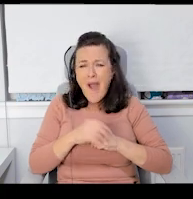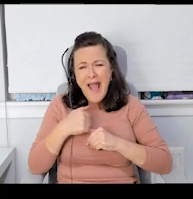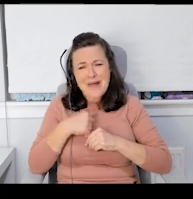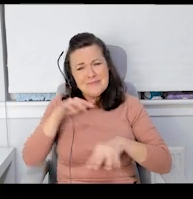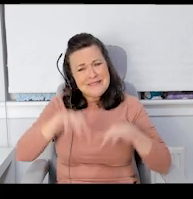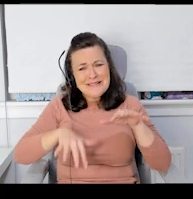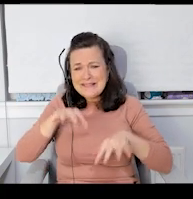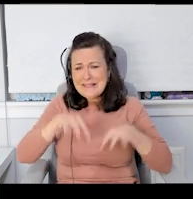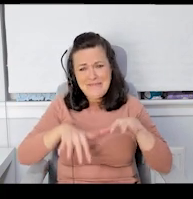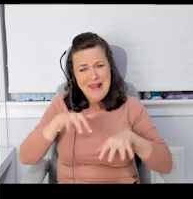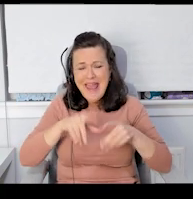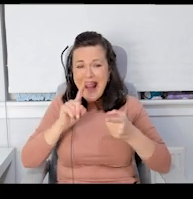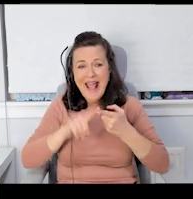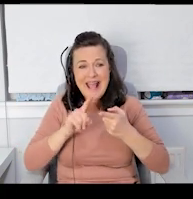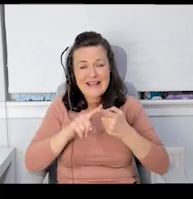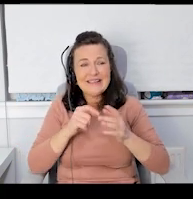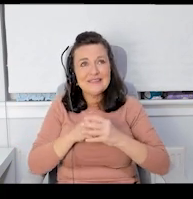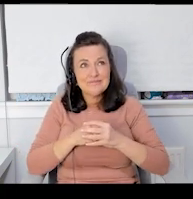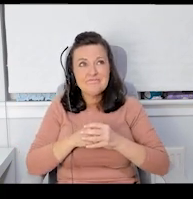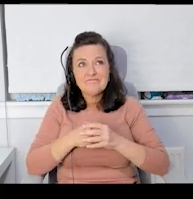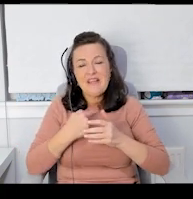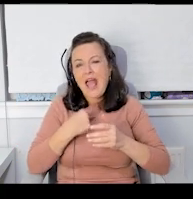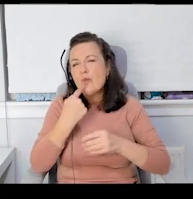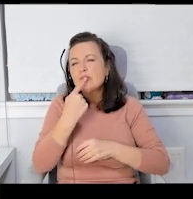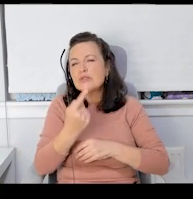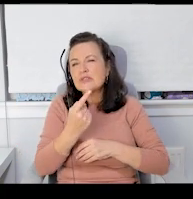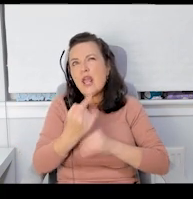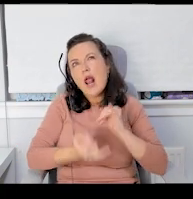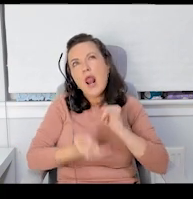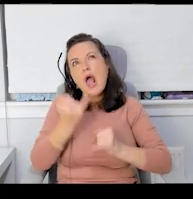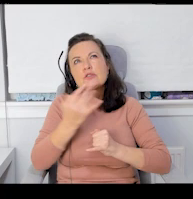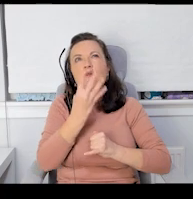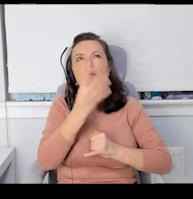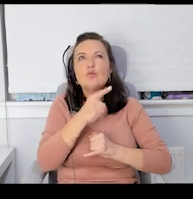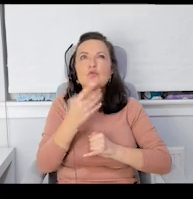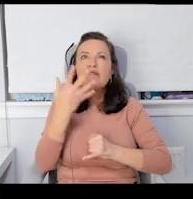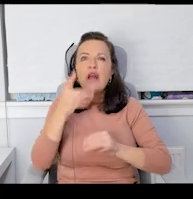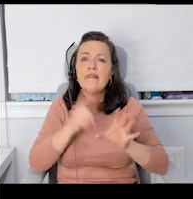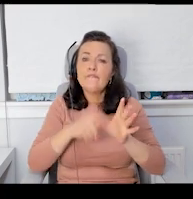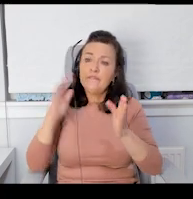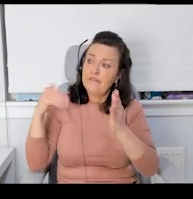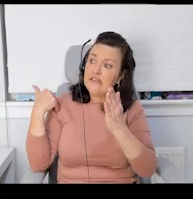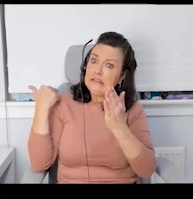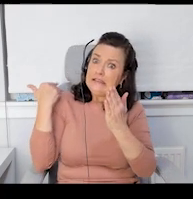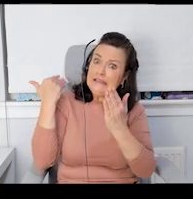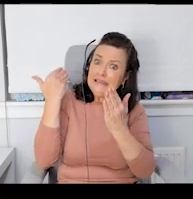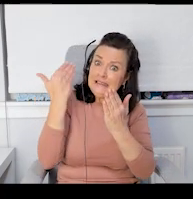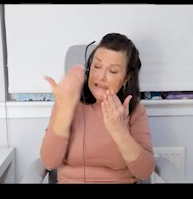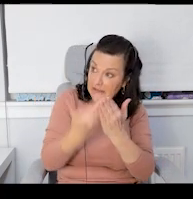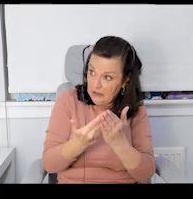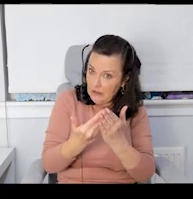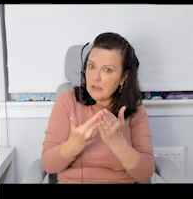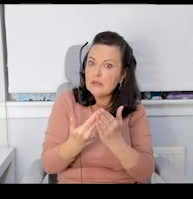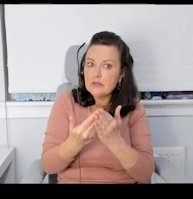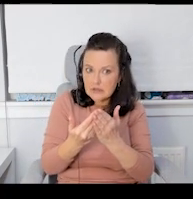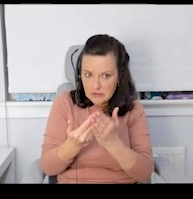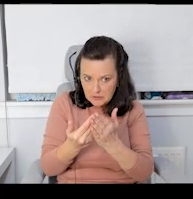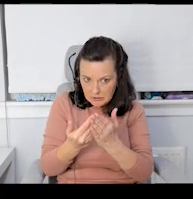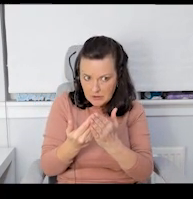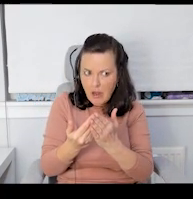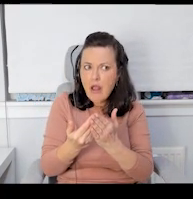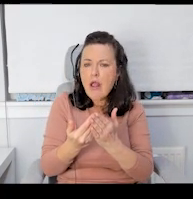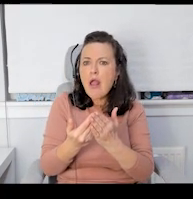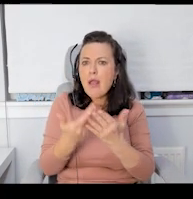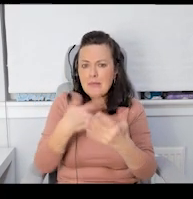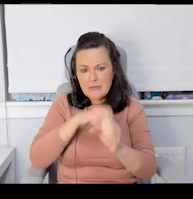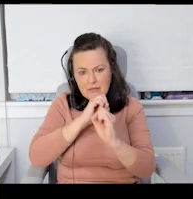peer-to-peer, because really over the last 4 or 5 years when we've been delivering and the offer's been enhanced over time, it's